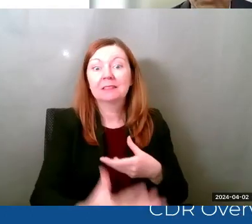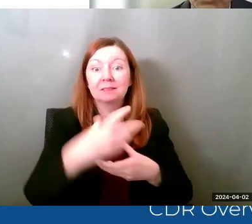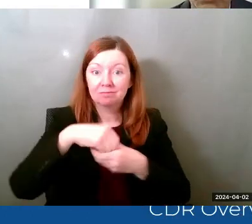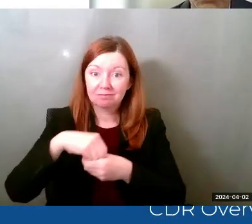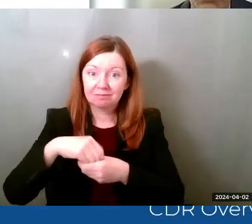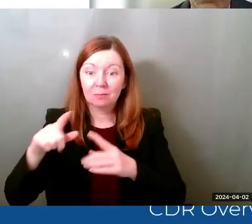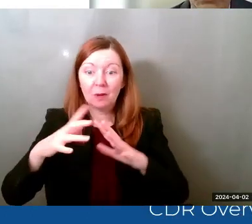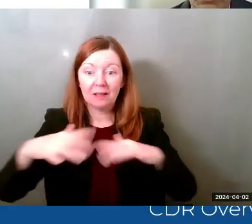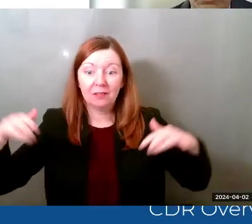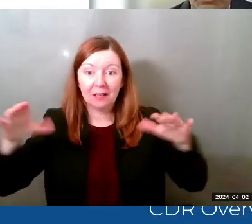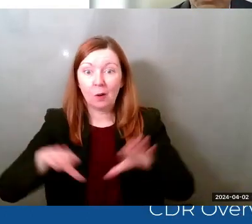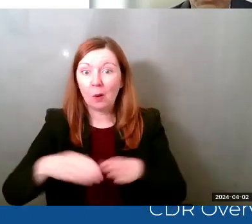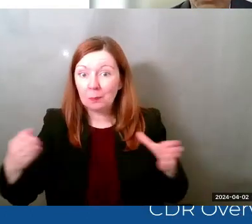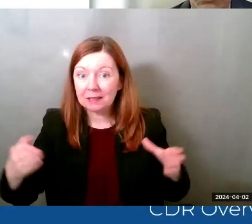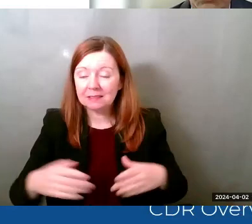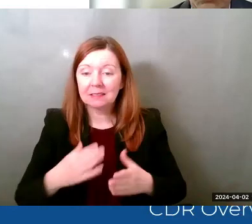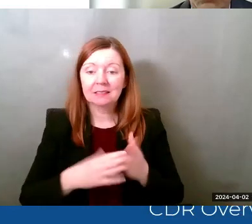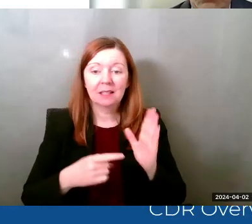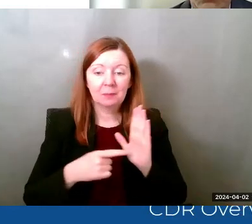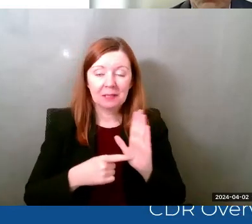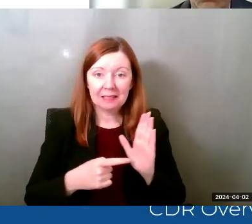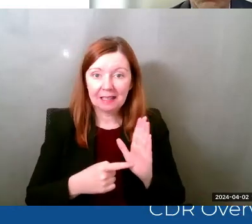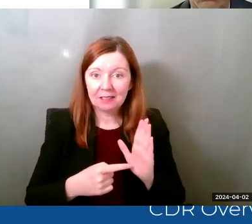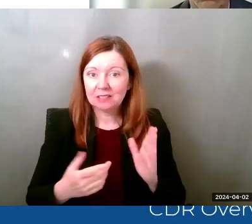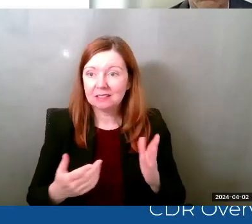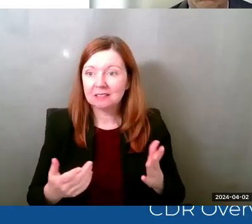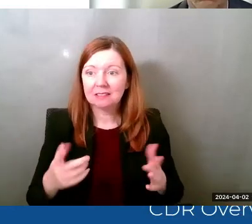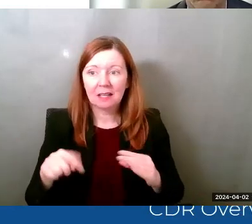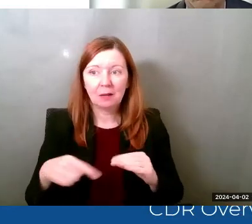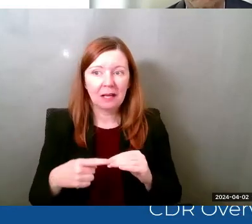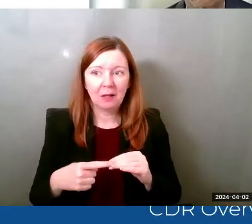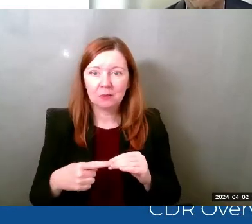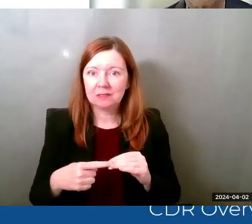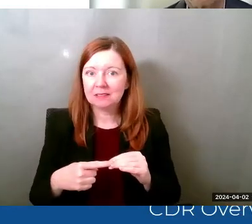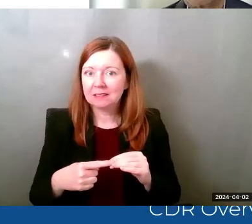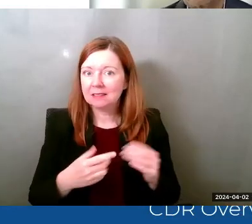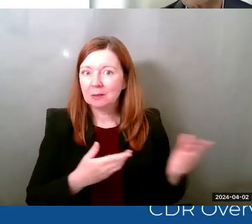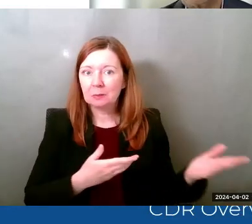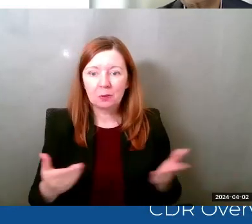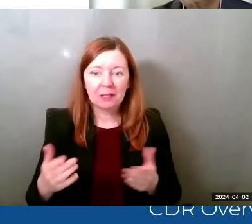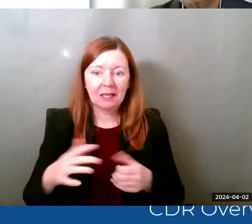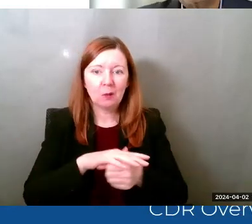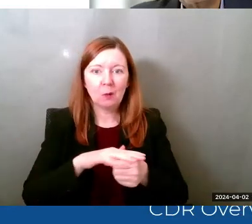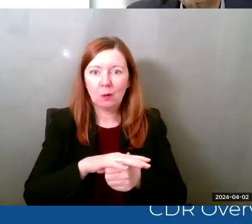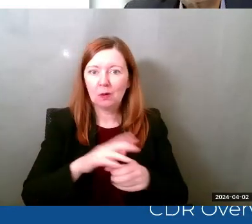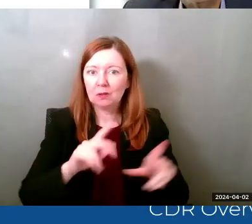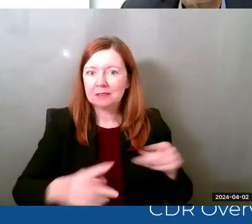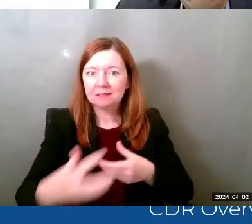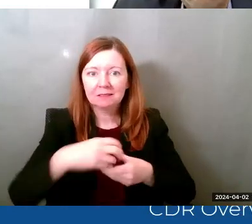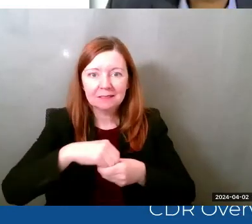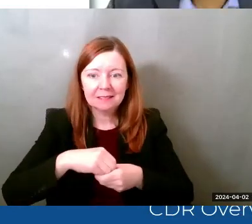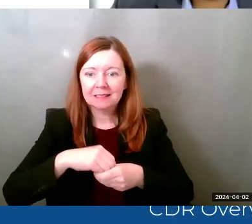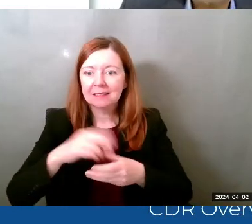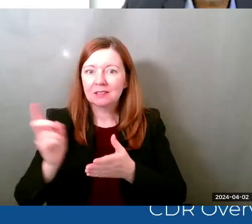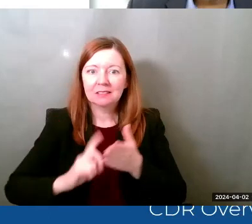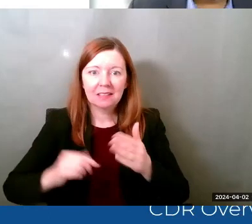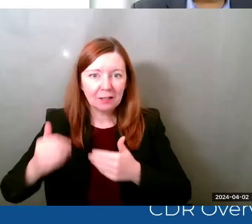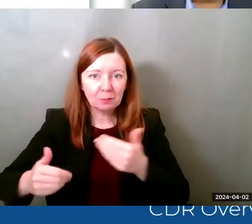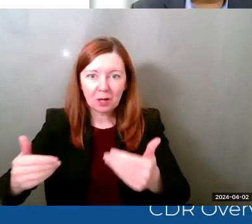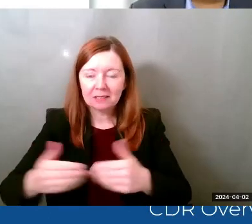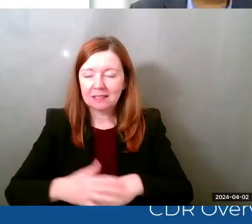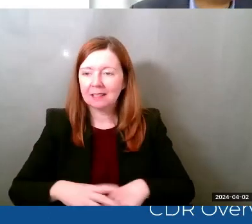the arena is opened, some indications about bringing the local stakeholders into the design